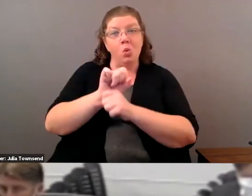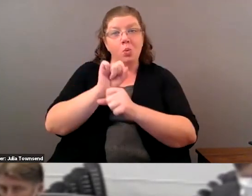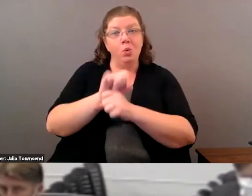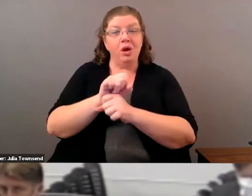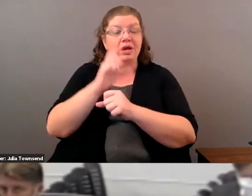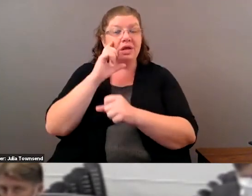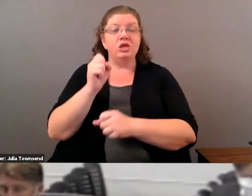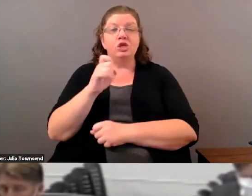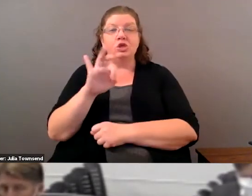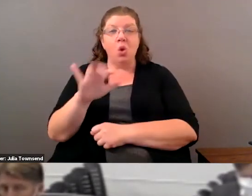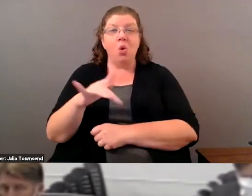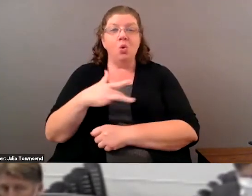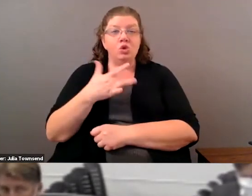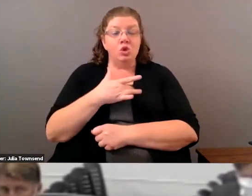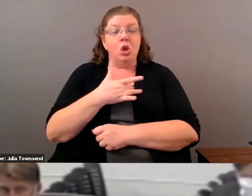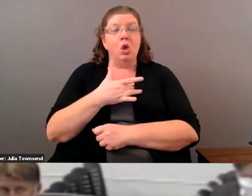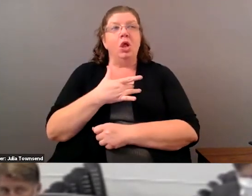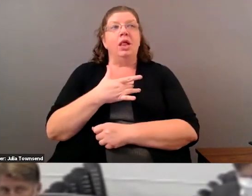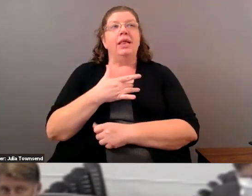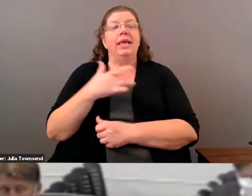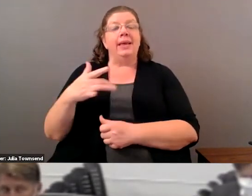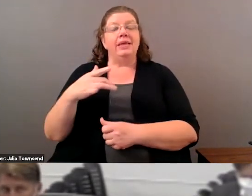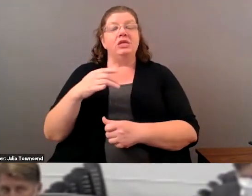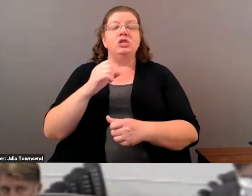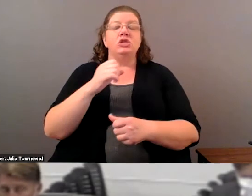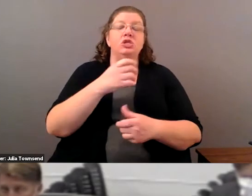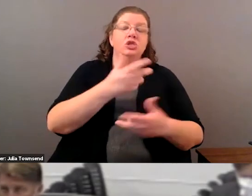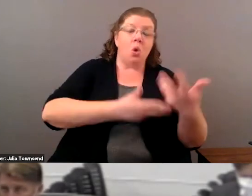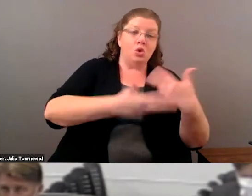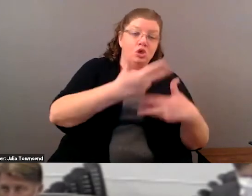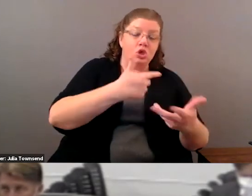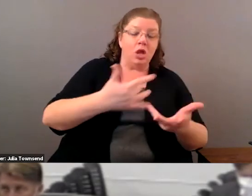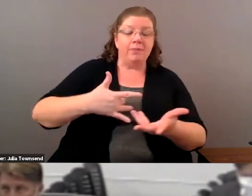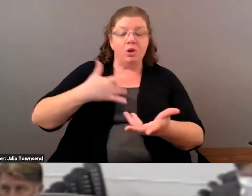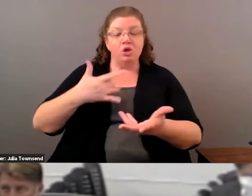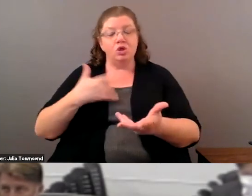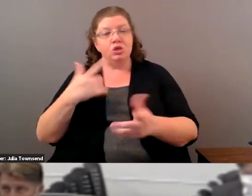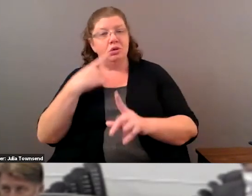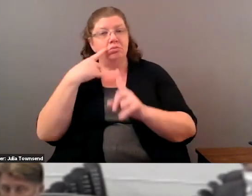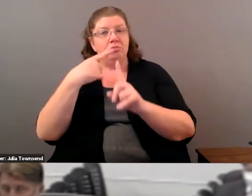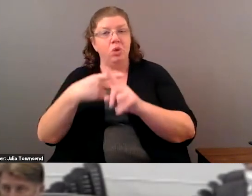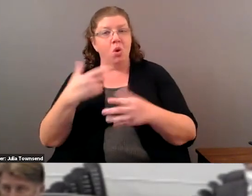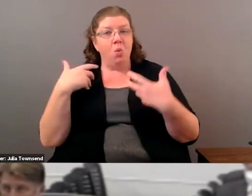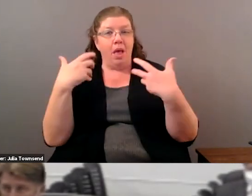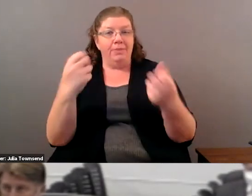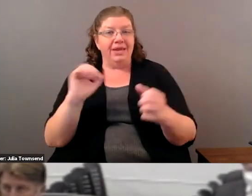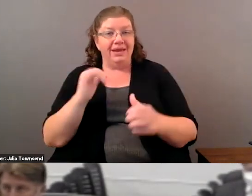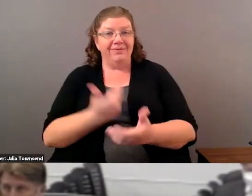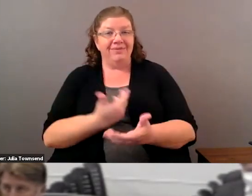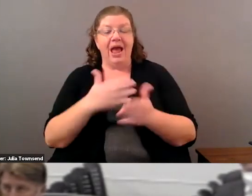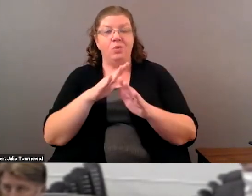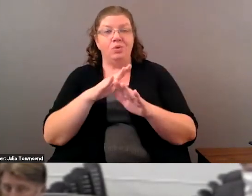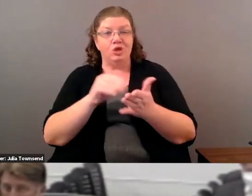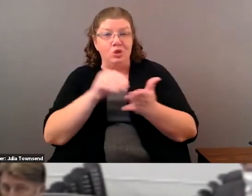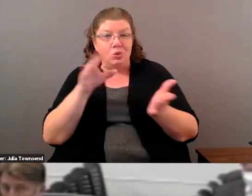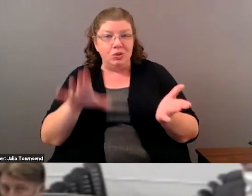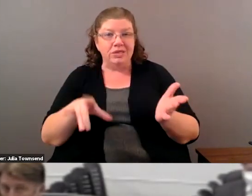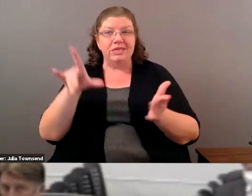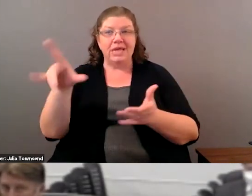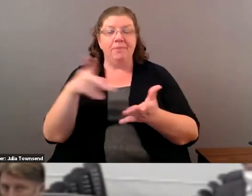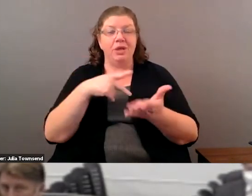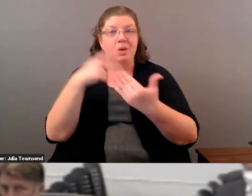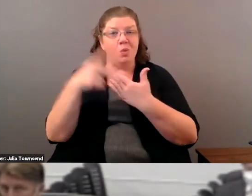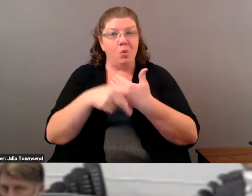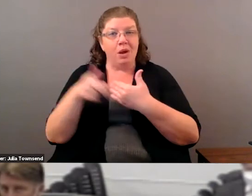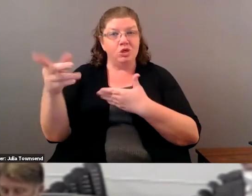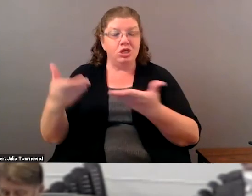social emotional well-being of our students and some of the comprehensive programs that she has brought and led